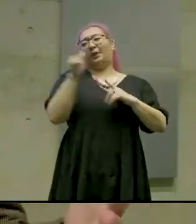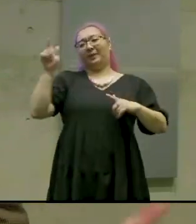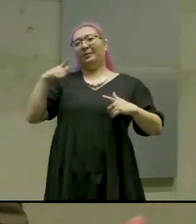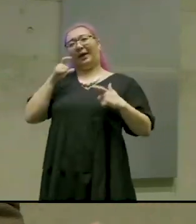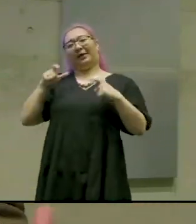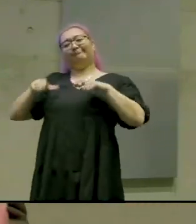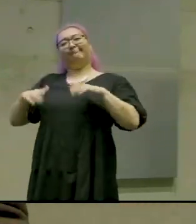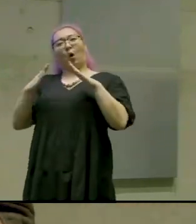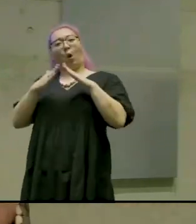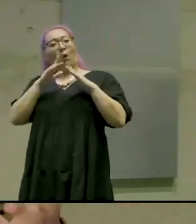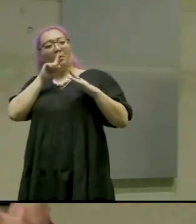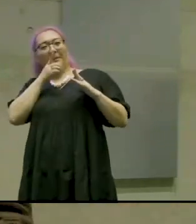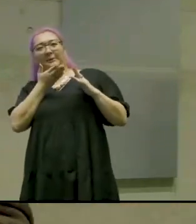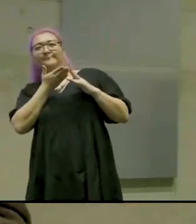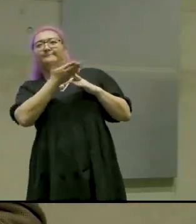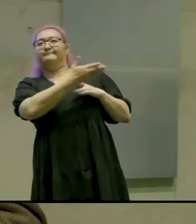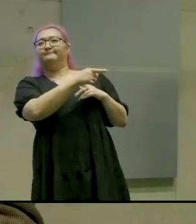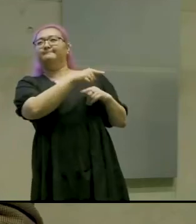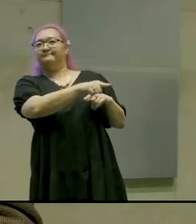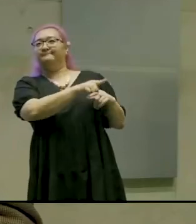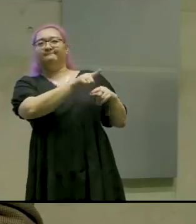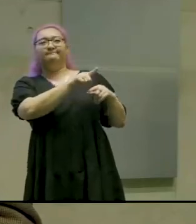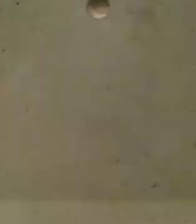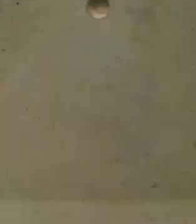their homes and